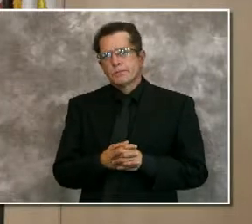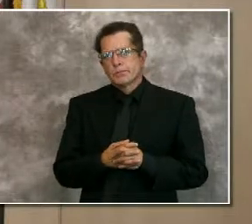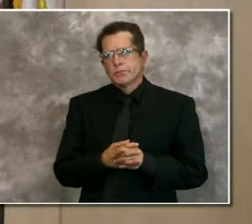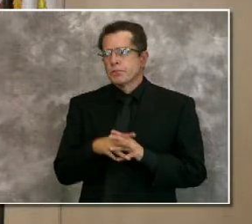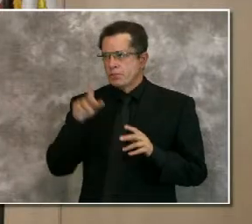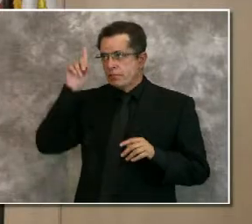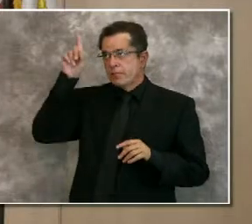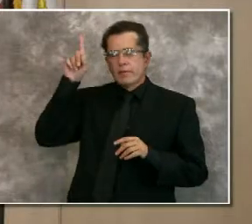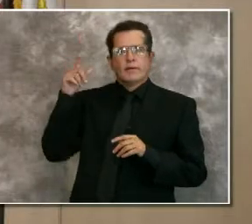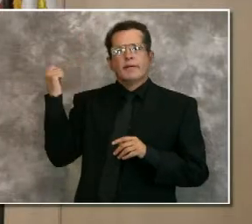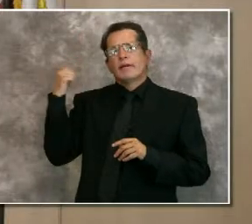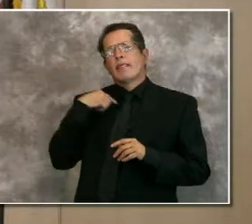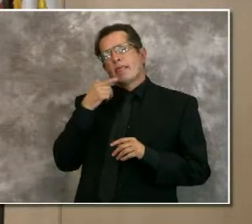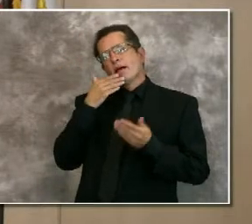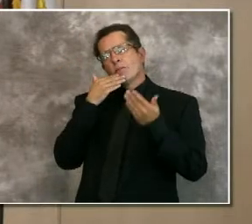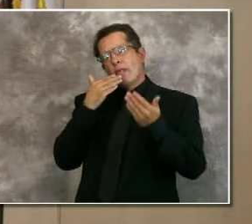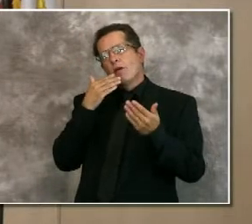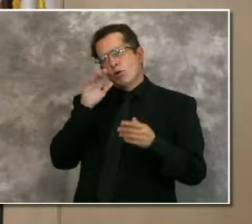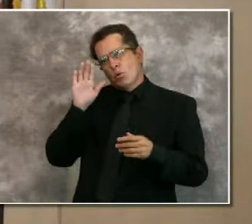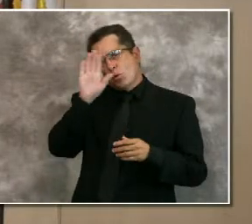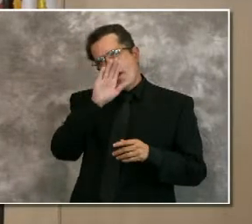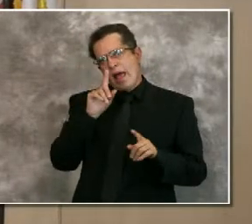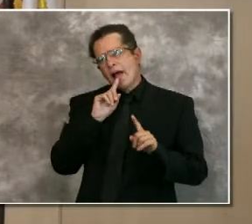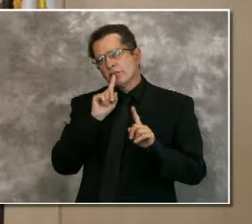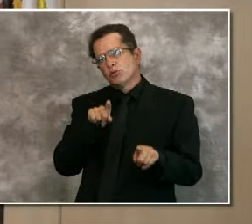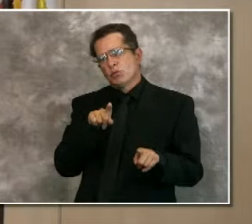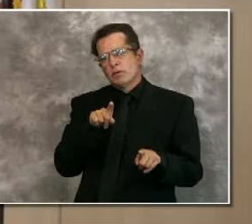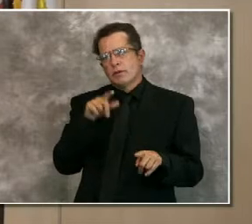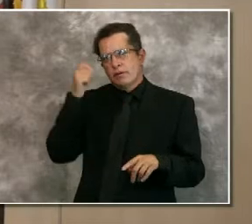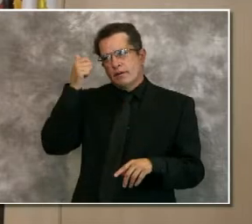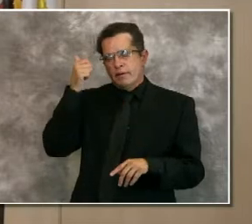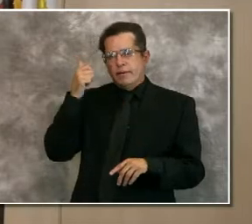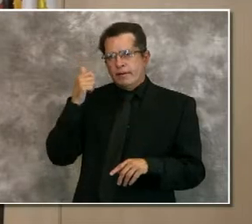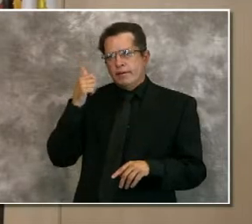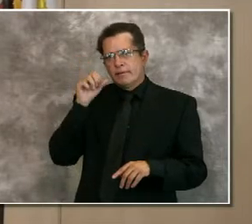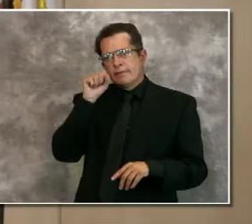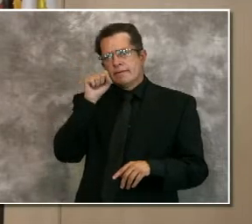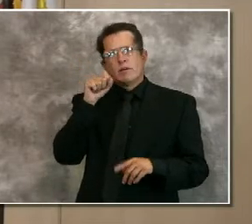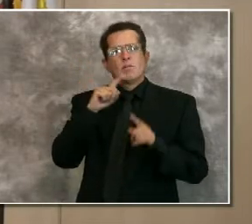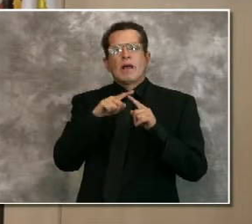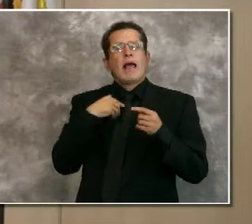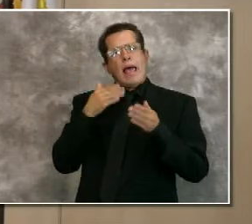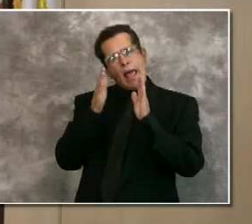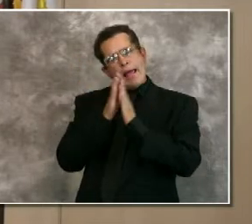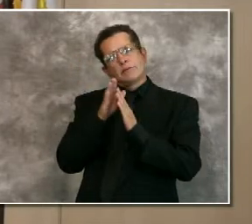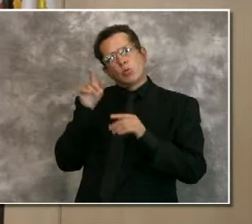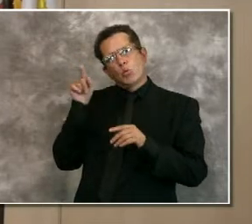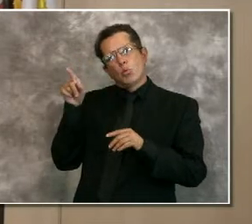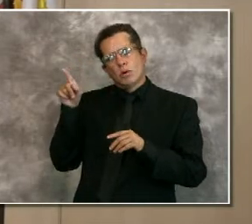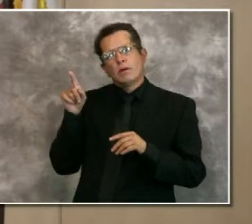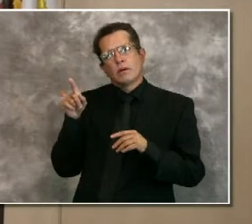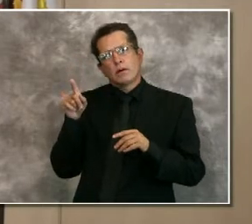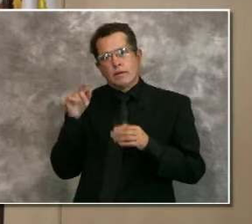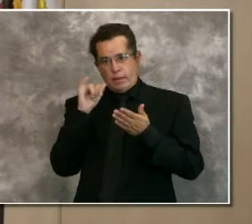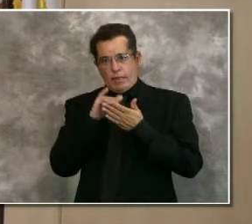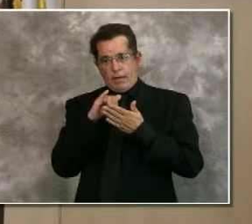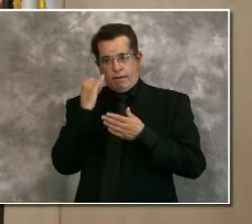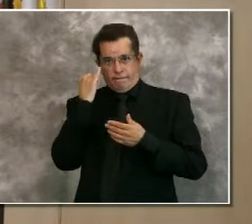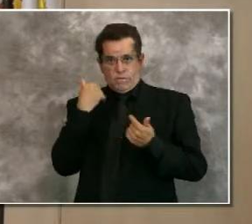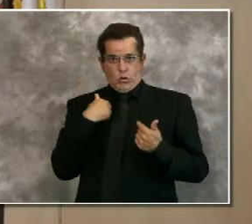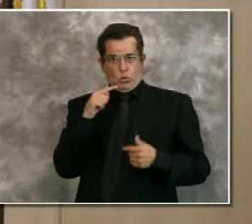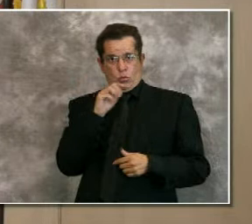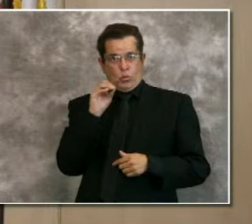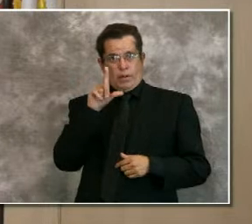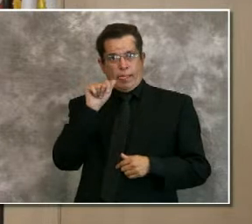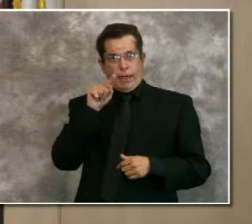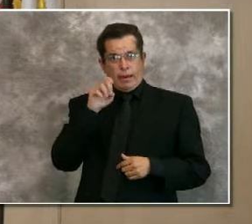I appreciate that answer, Dr. Wooten. And I was just asking if the action was too late,